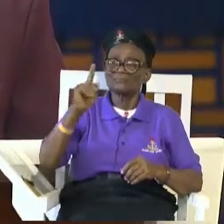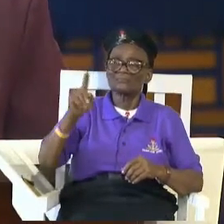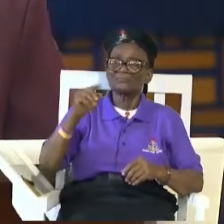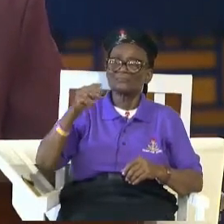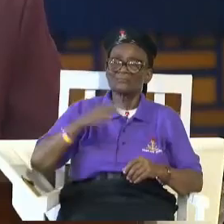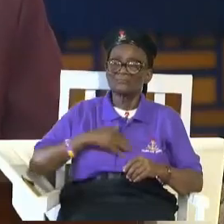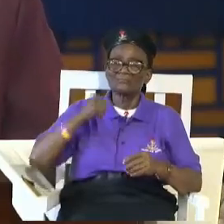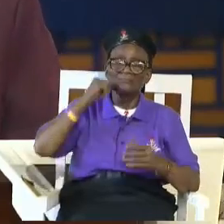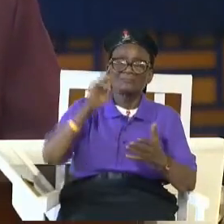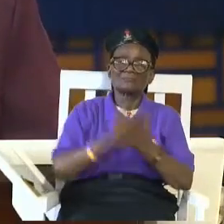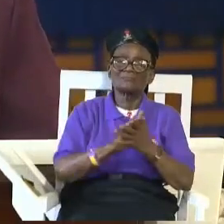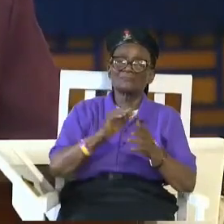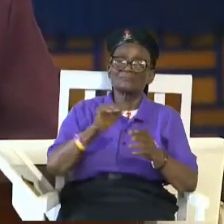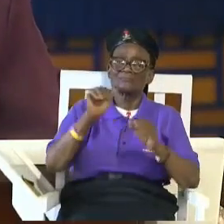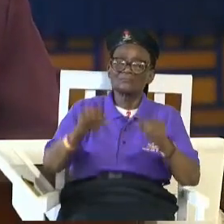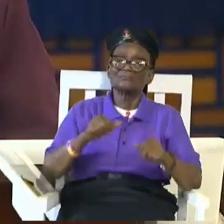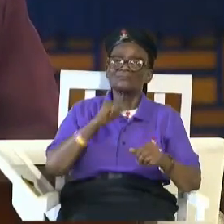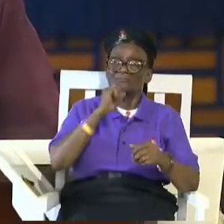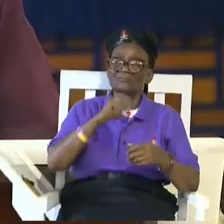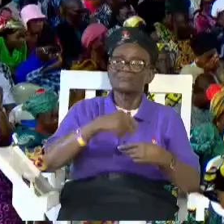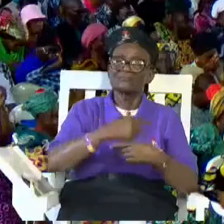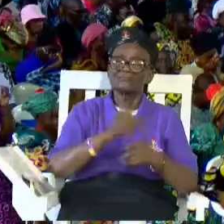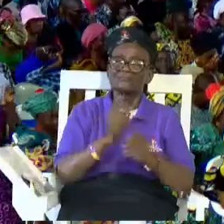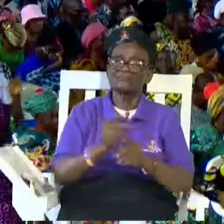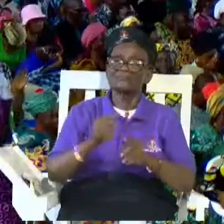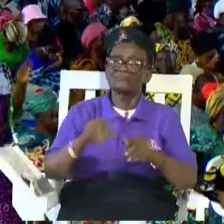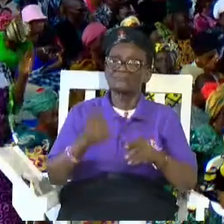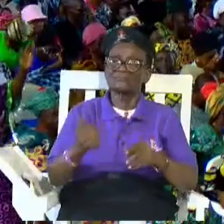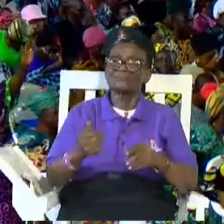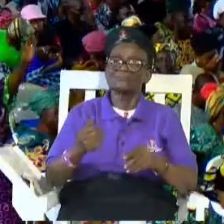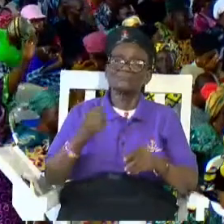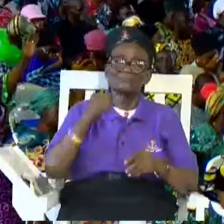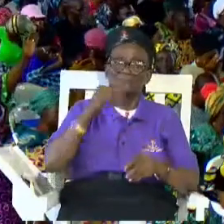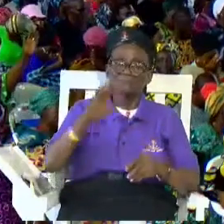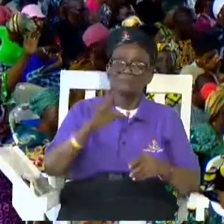them. Glory be to God.